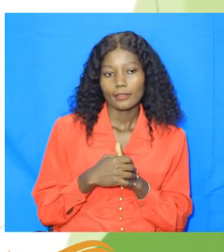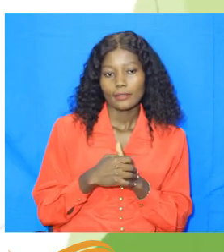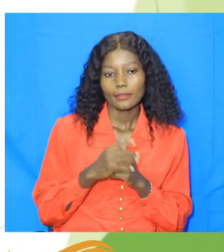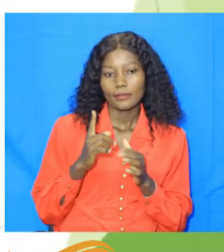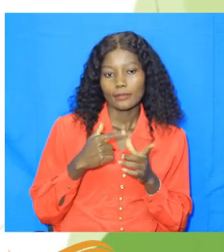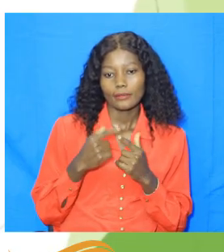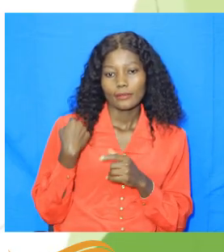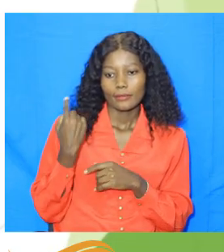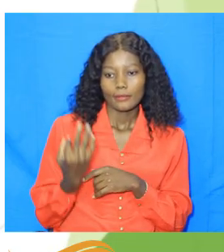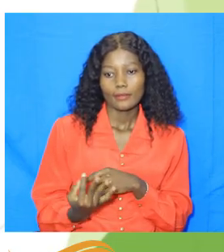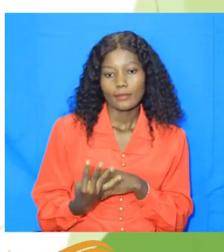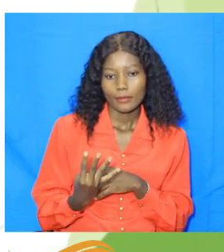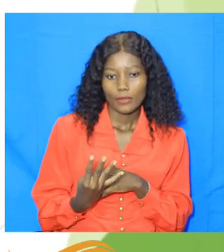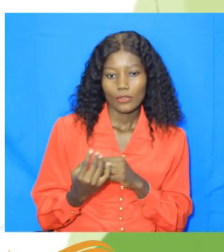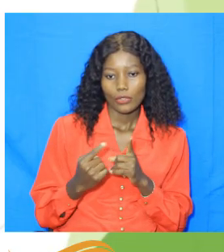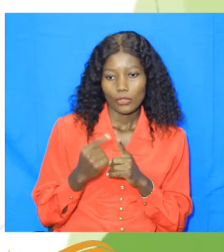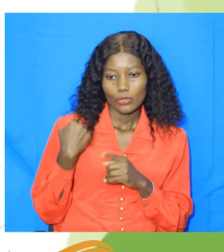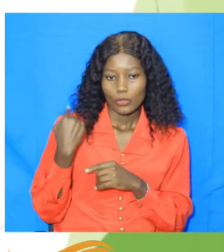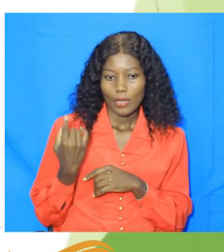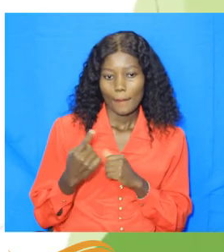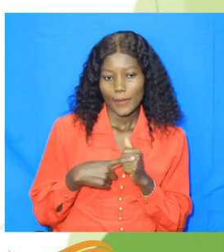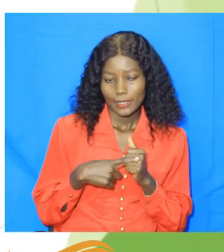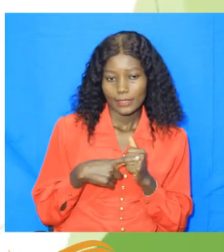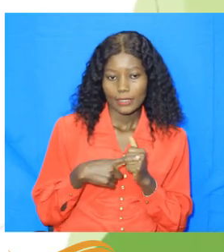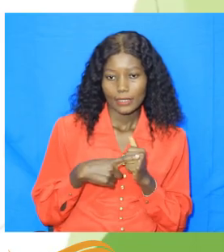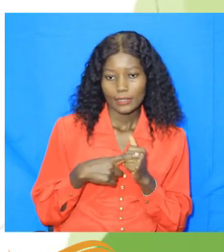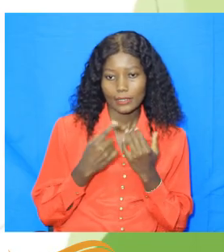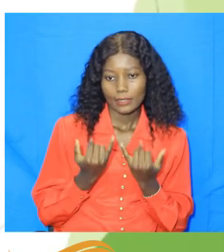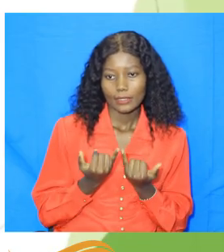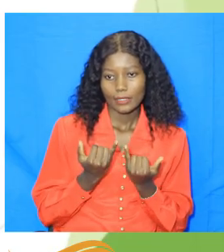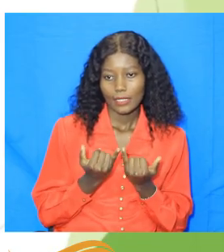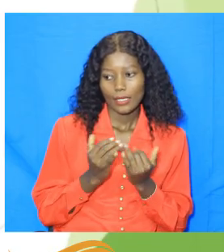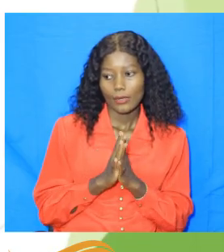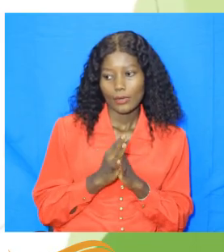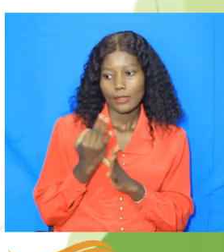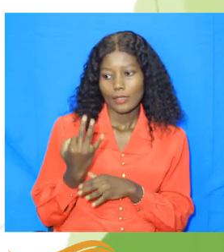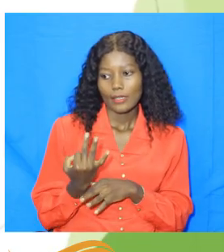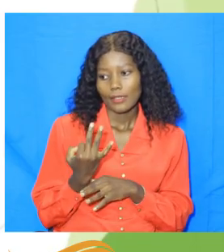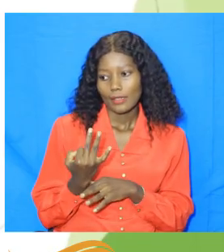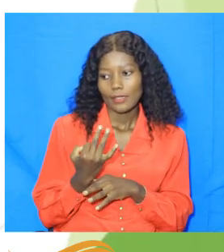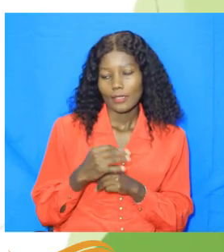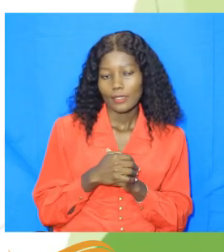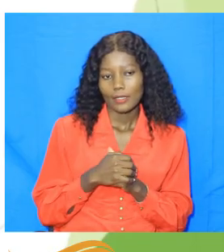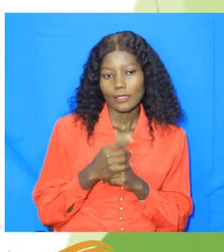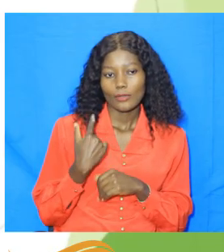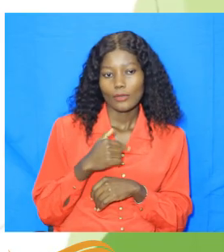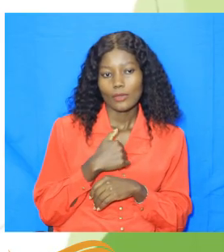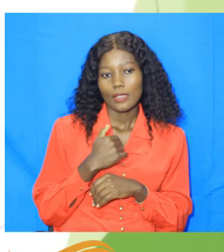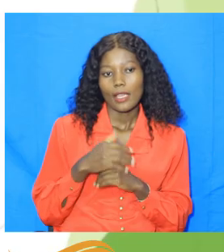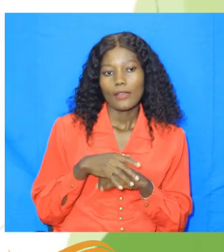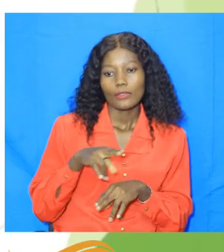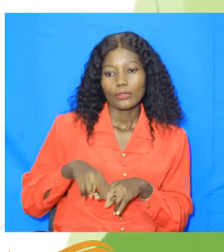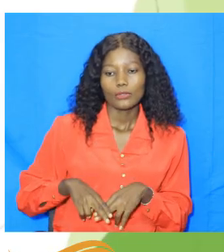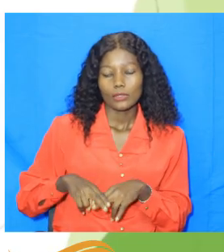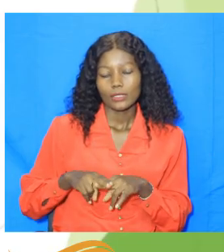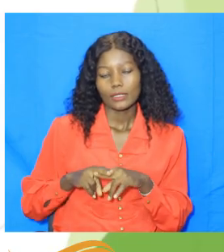then number 4 to number 6. So these 3 appeals jury will have to sit